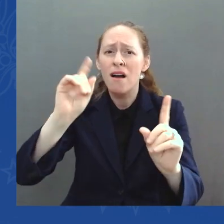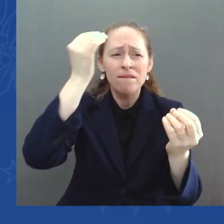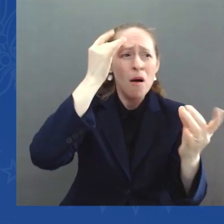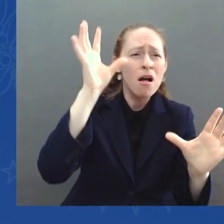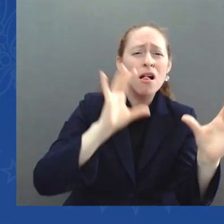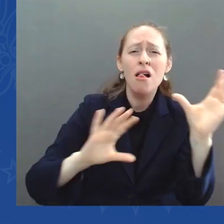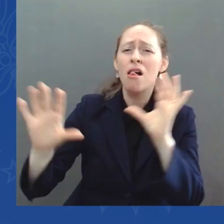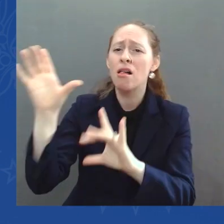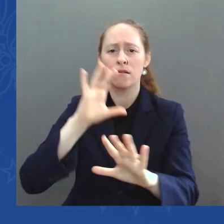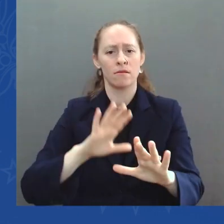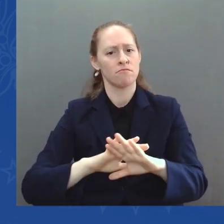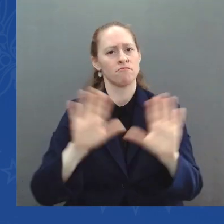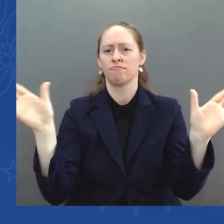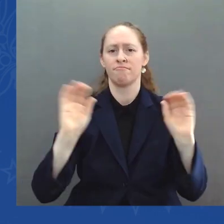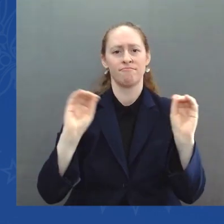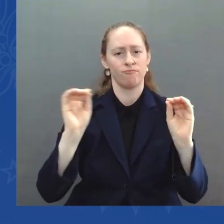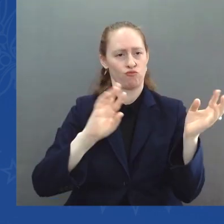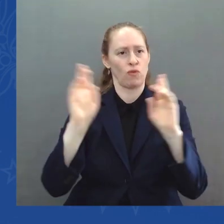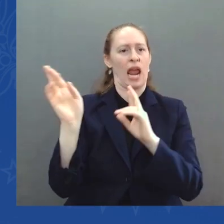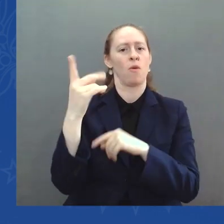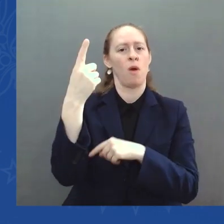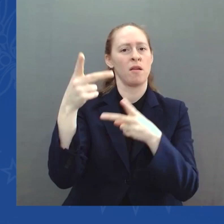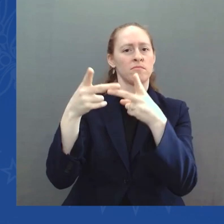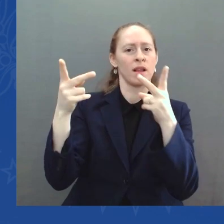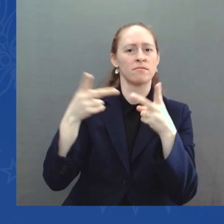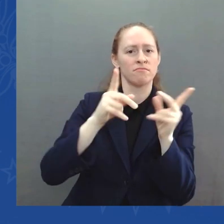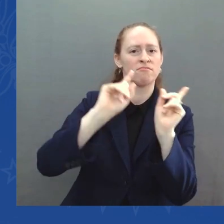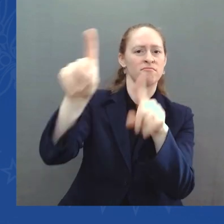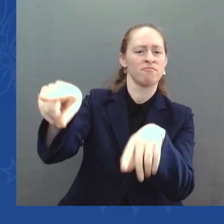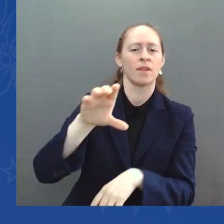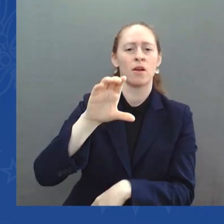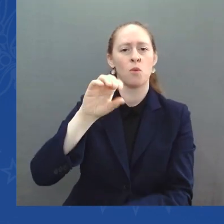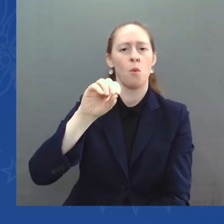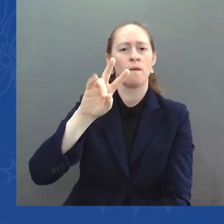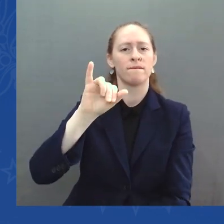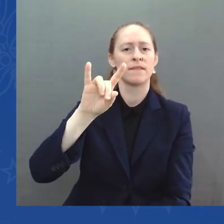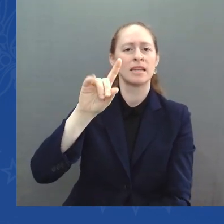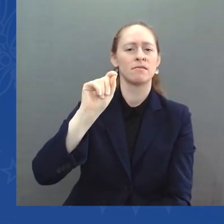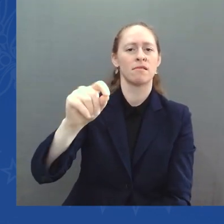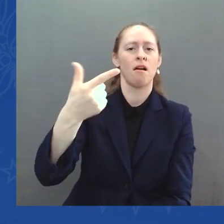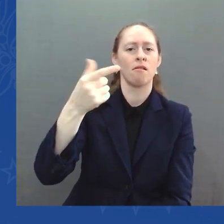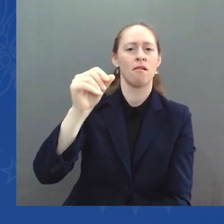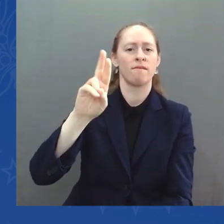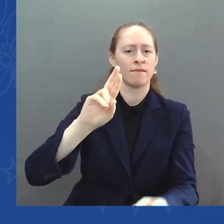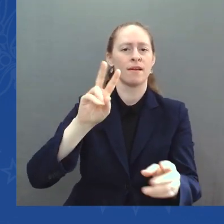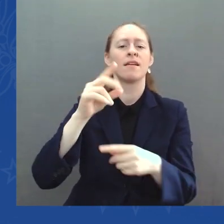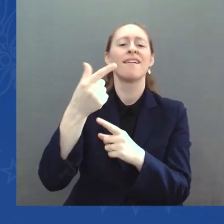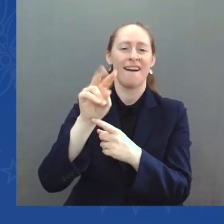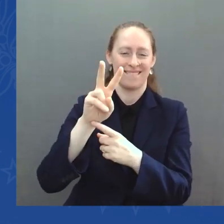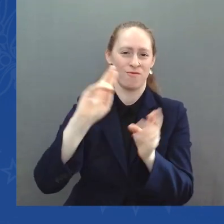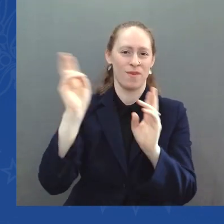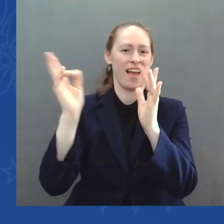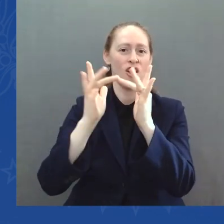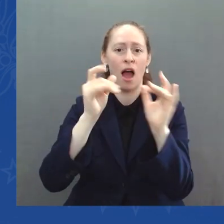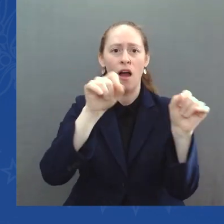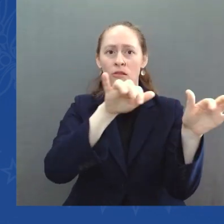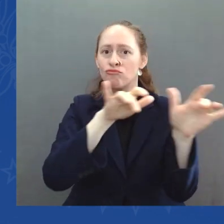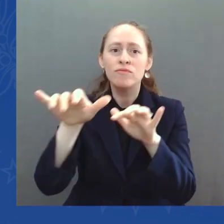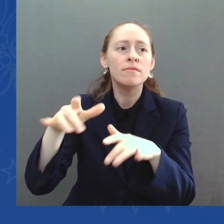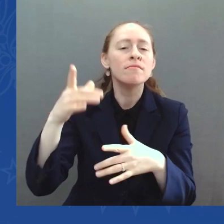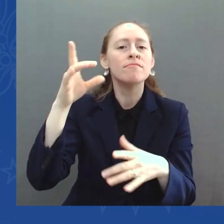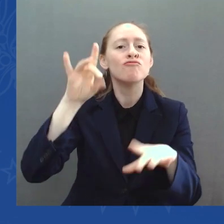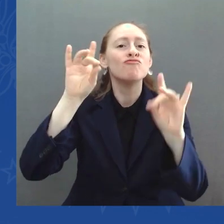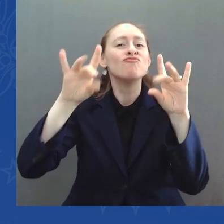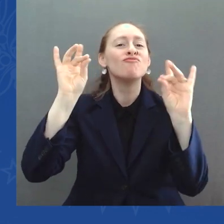covid.gov, covid.gov. And let me remind you, when I took office about 14 months ago, the pandemic